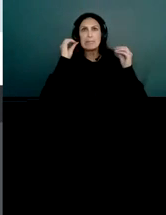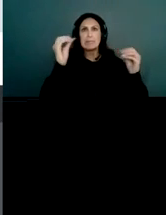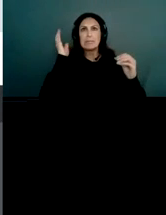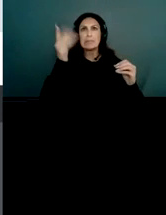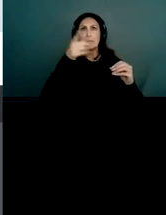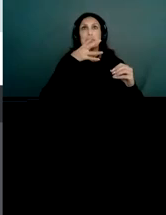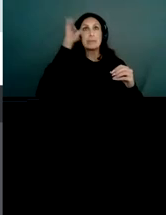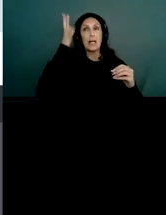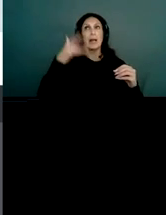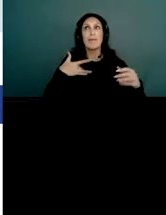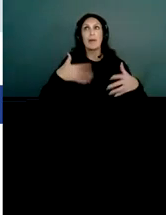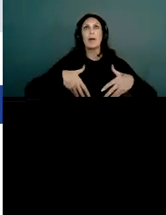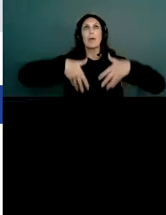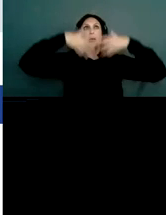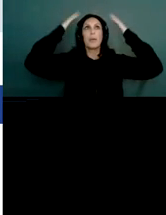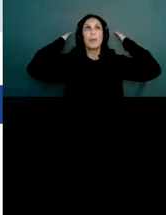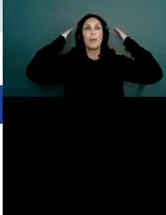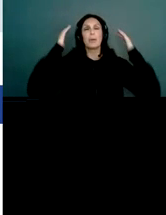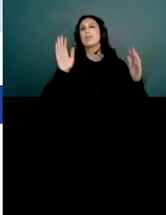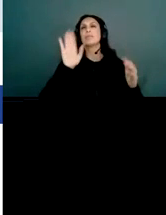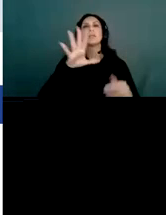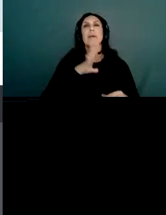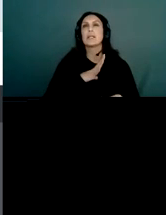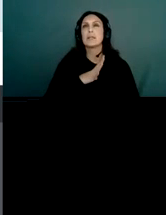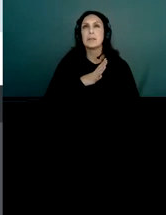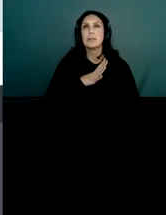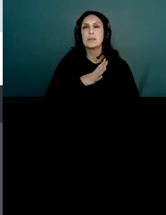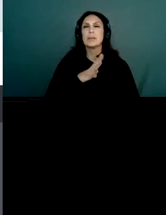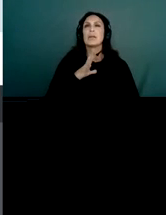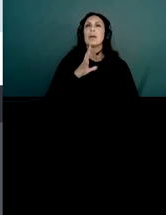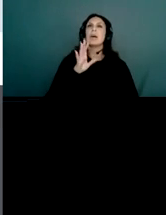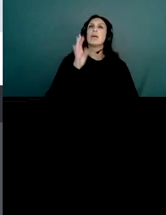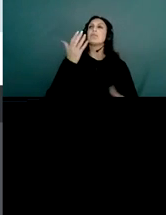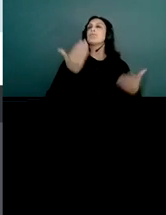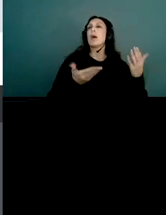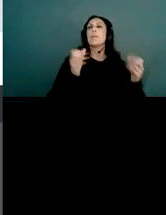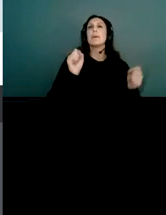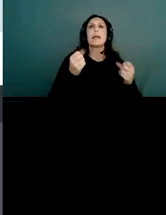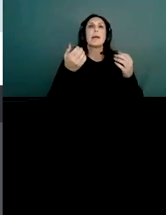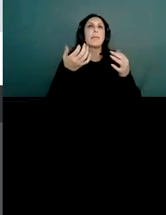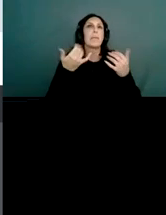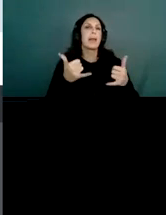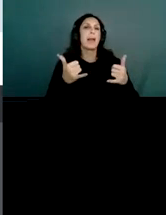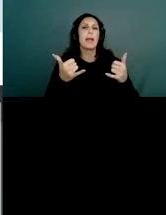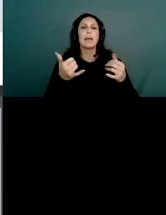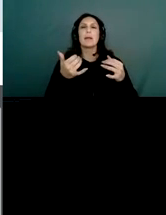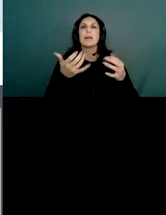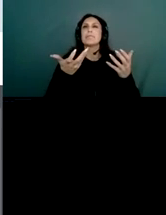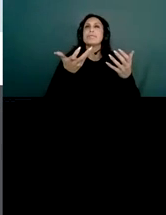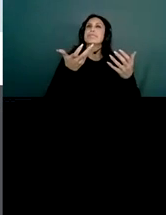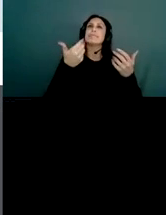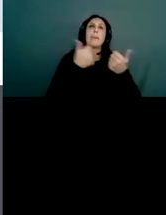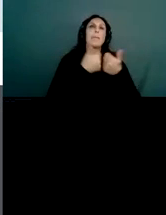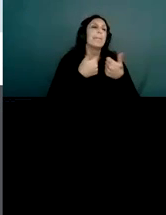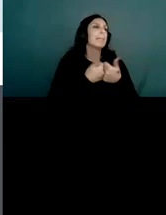activities have games that you might play with your child. For example, finding words that have the